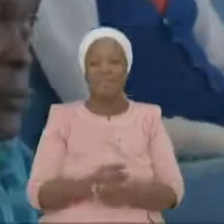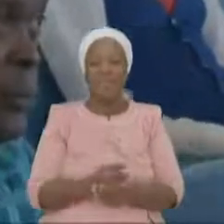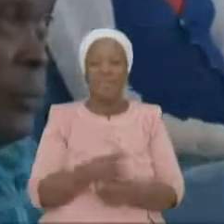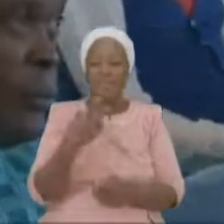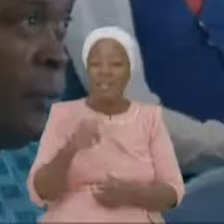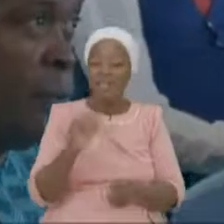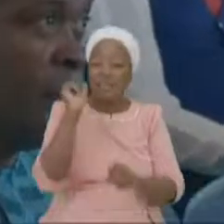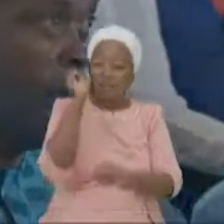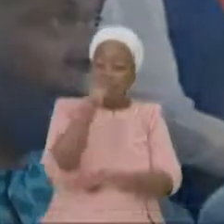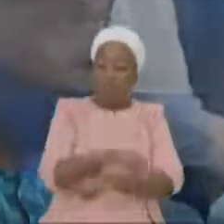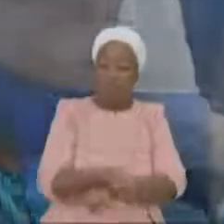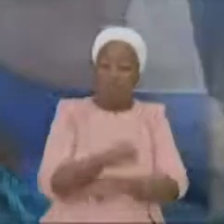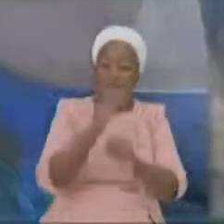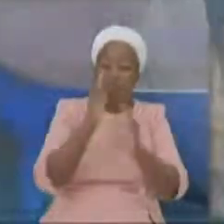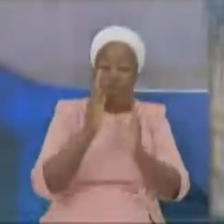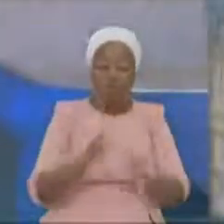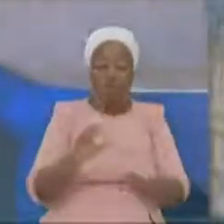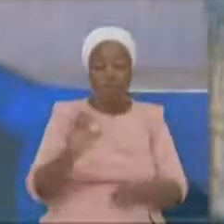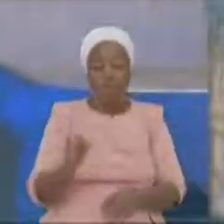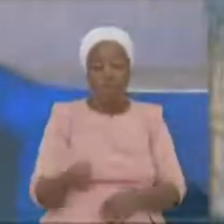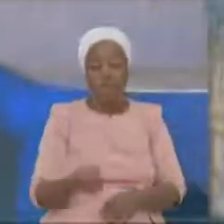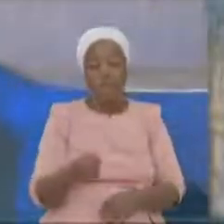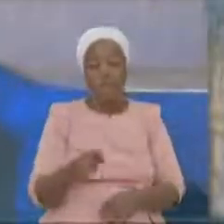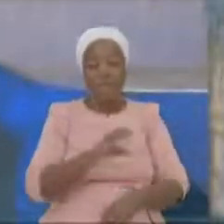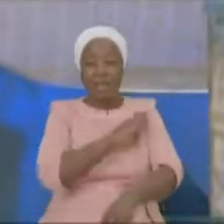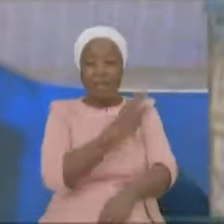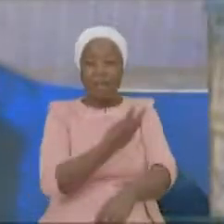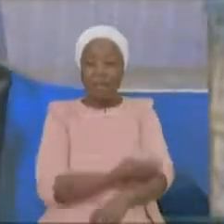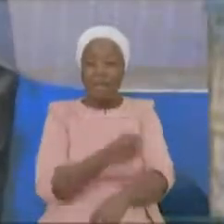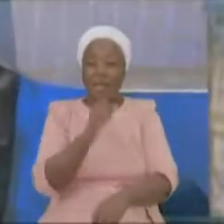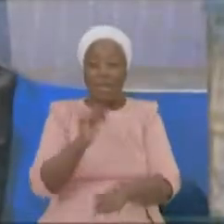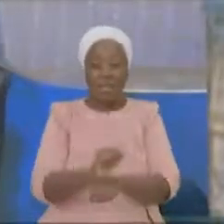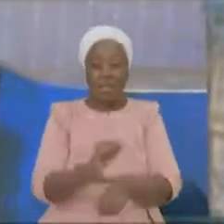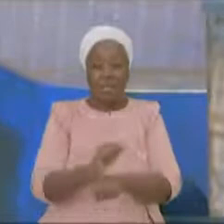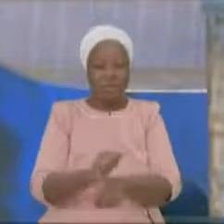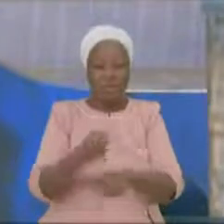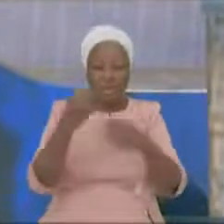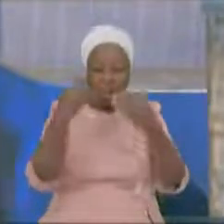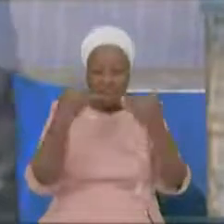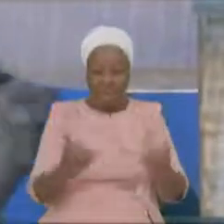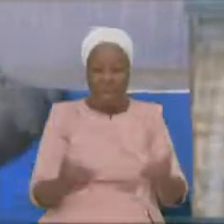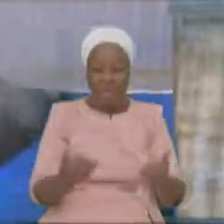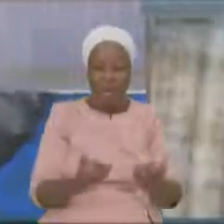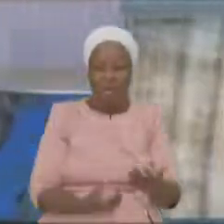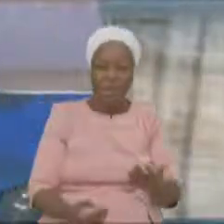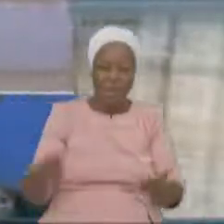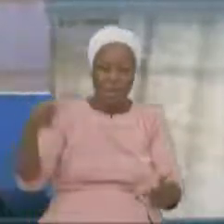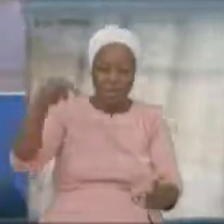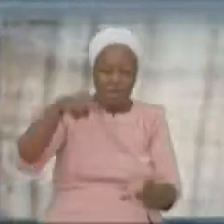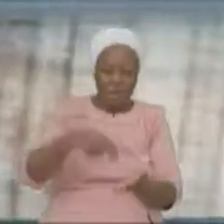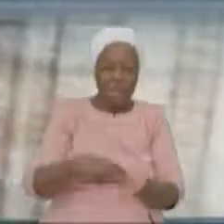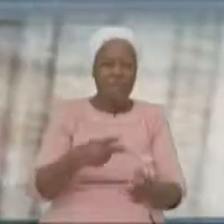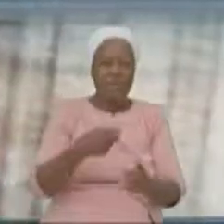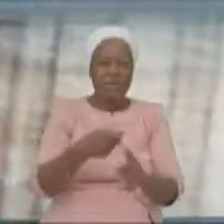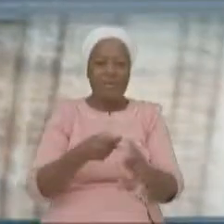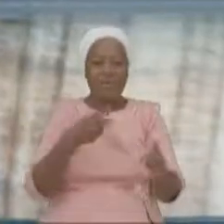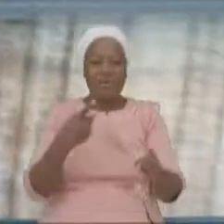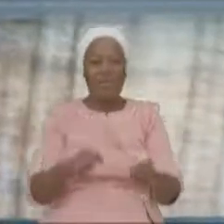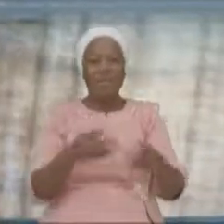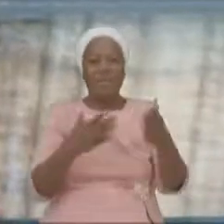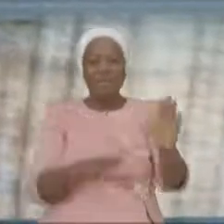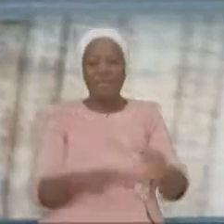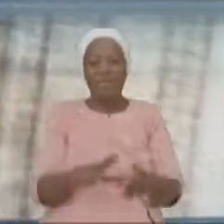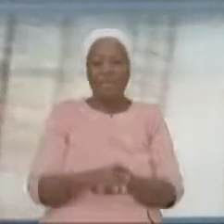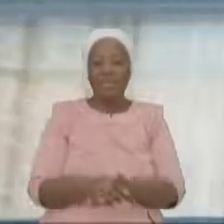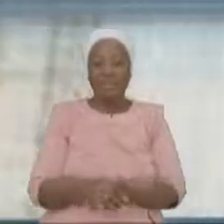conquerors, mighty works, now risen from the dead.